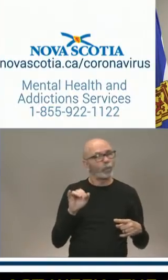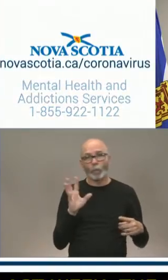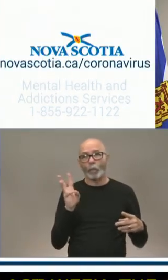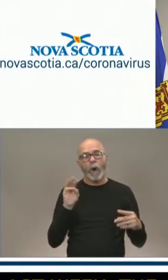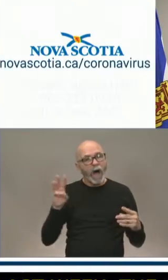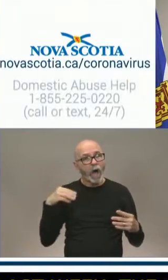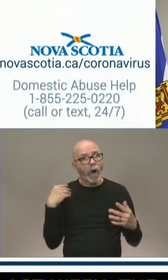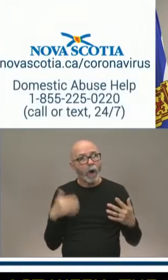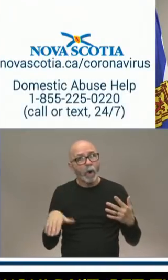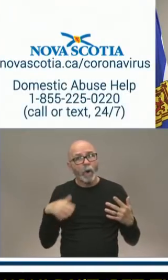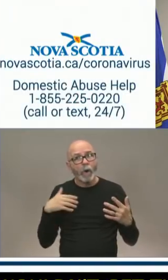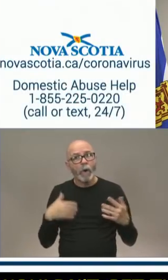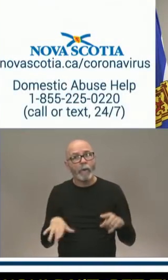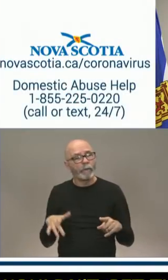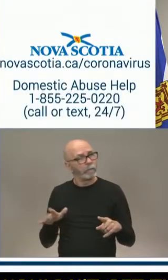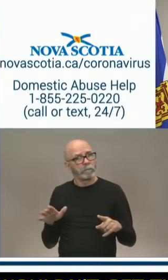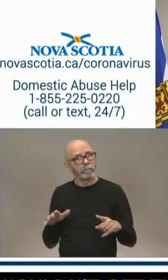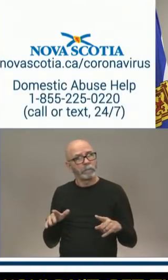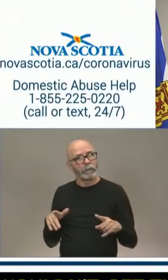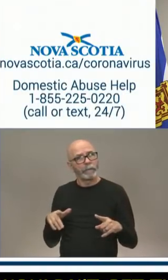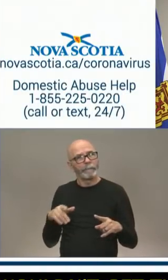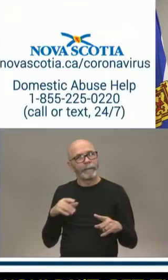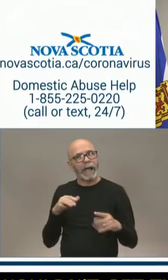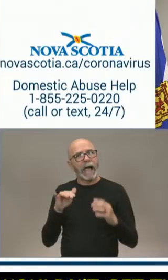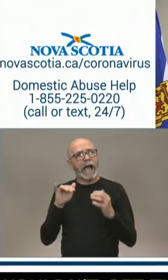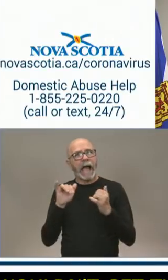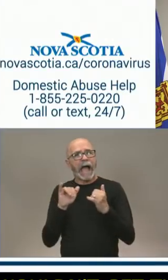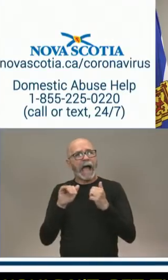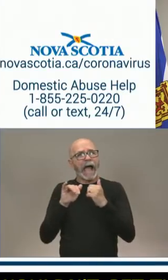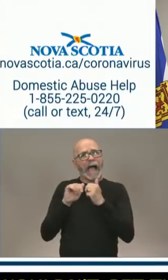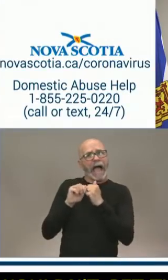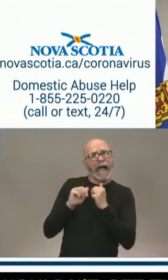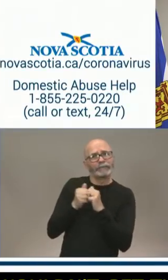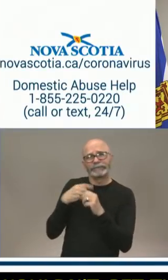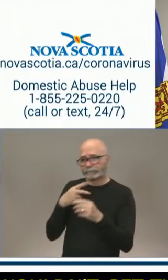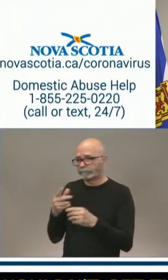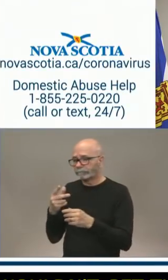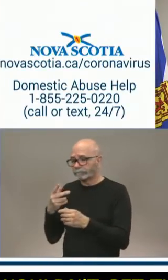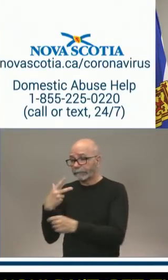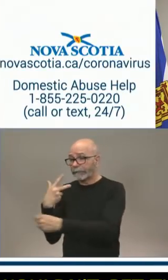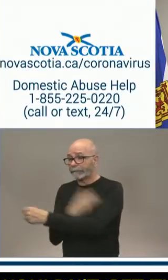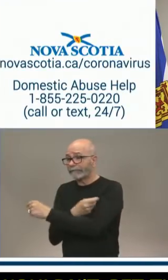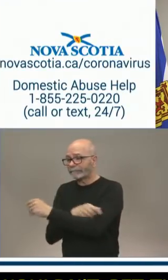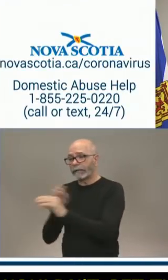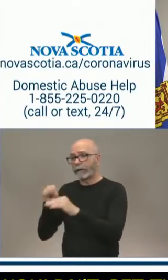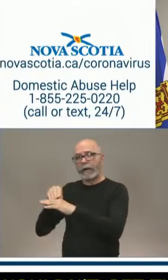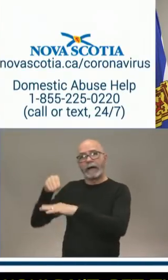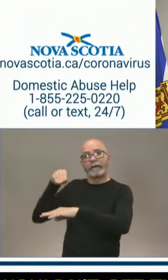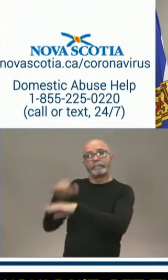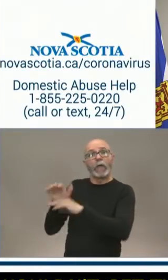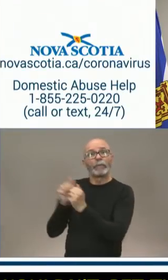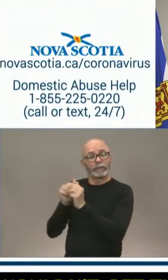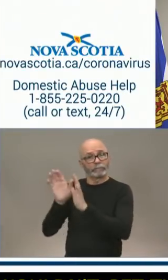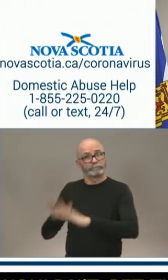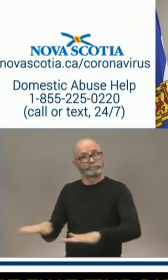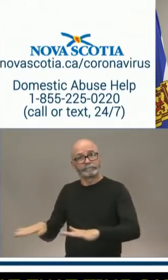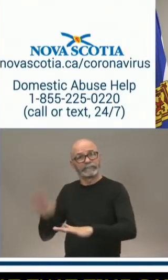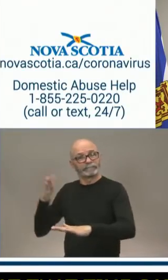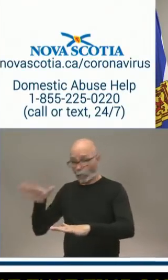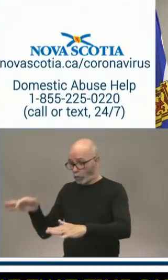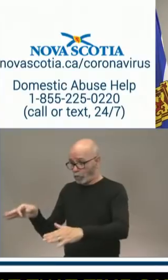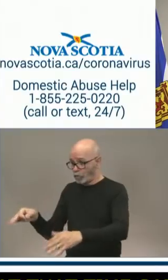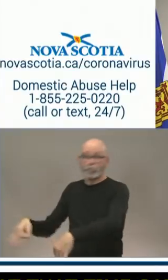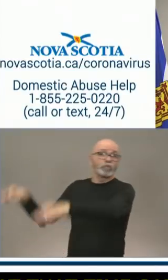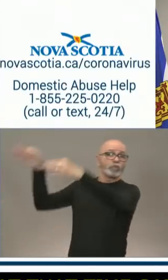of the vaccine on children. So my question is, with the speeded up timeline,